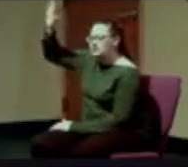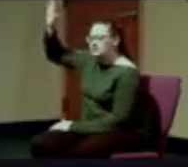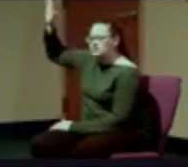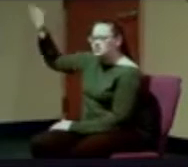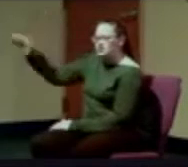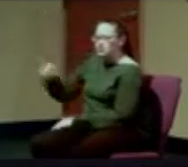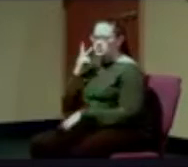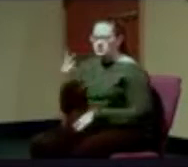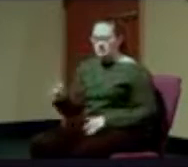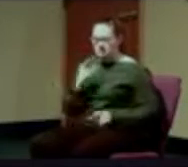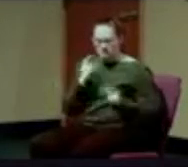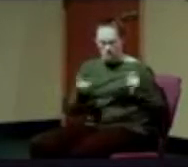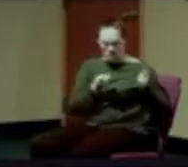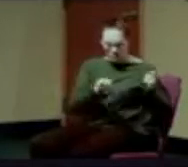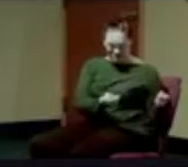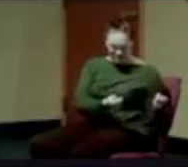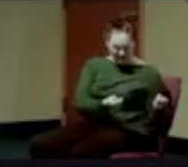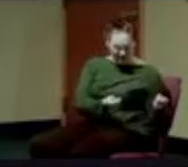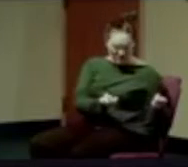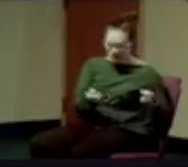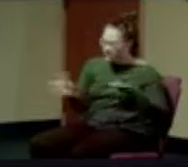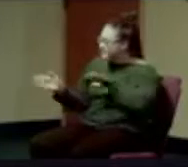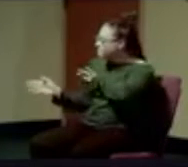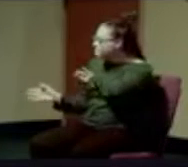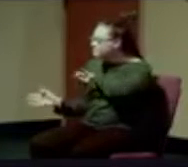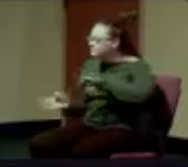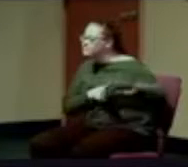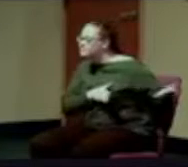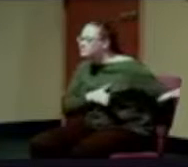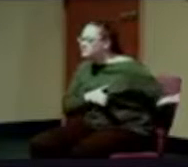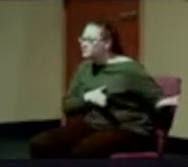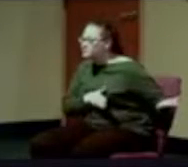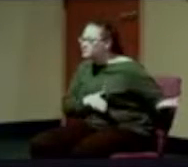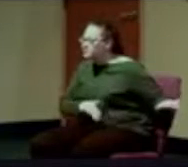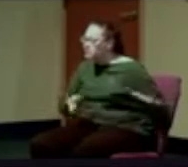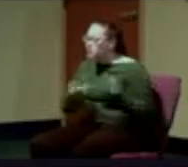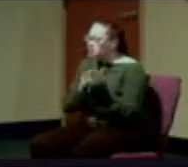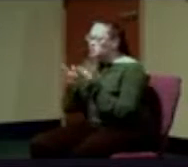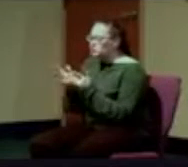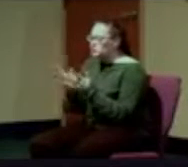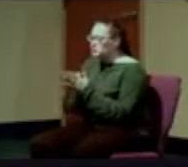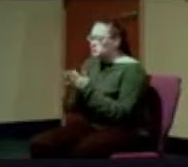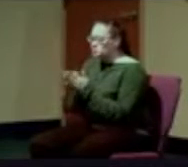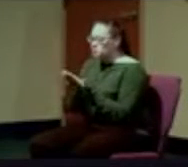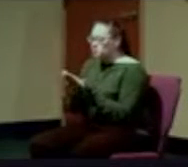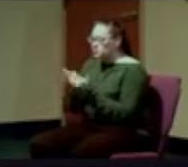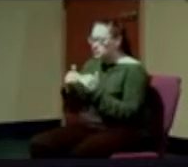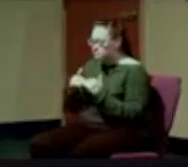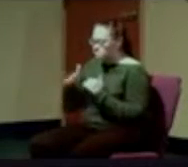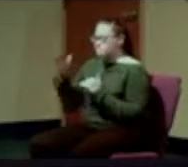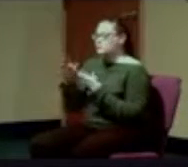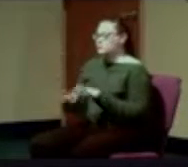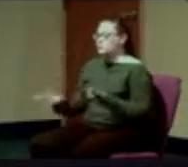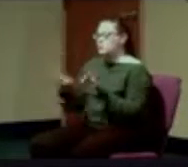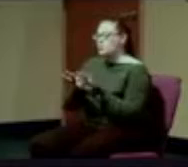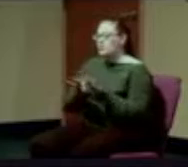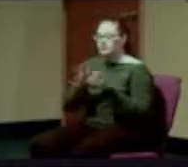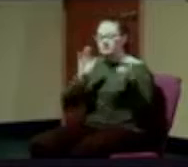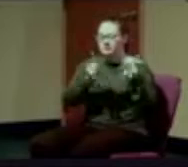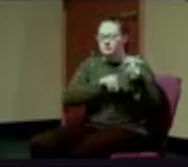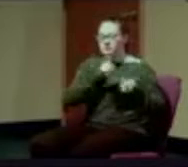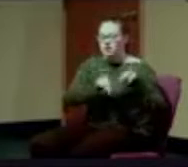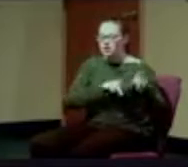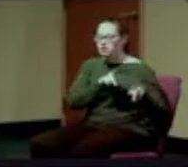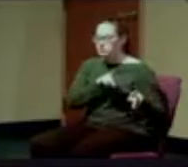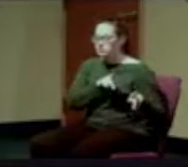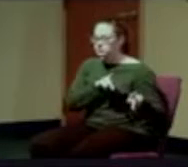see ascending in the crowds will come back. Yes. Scripture is more important than opinion. Finally this morning, following is more important